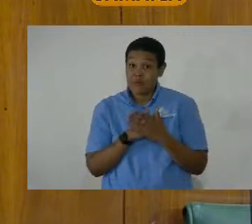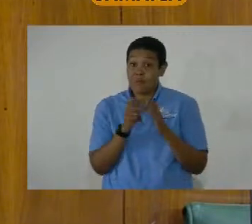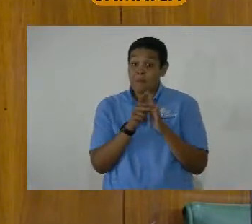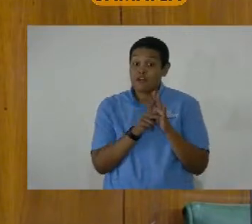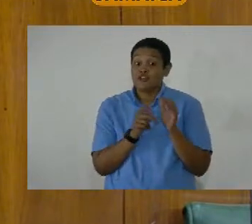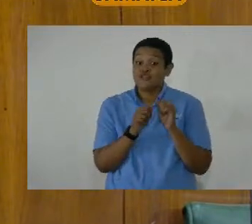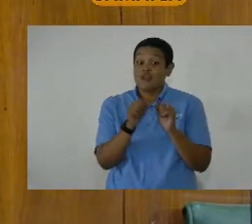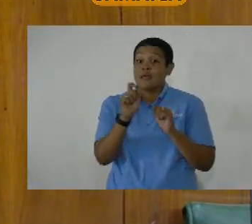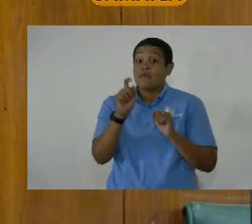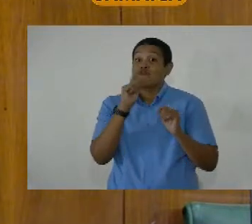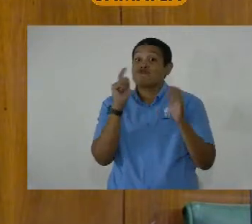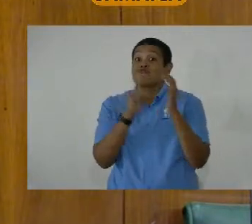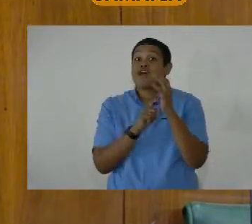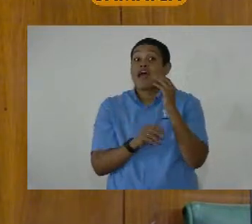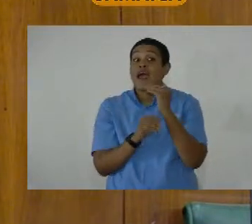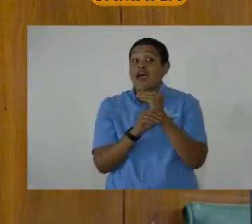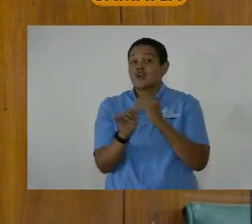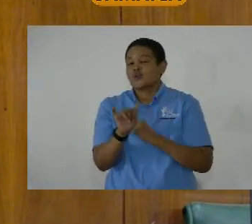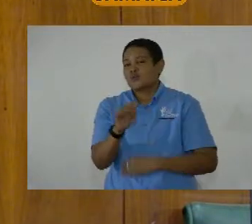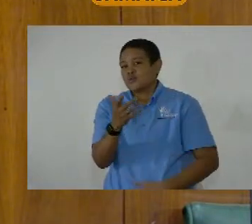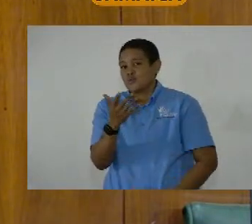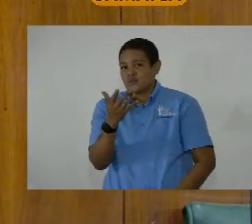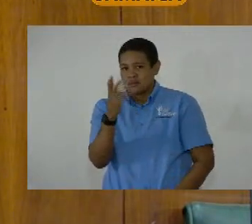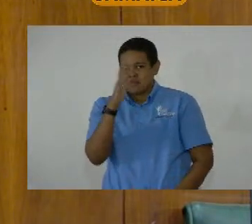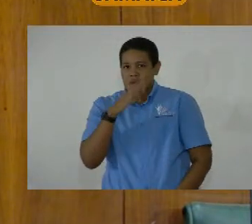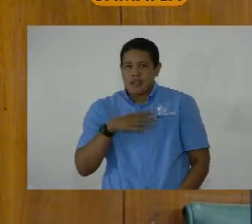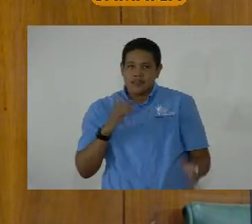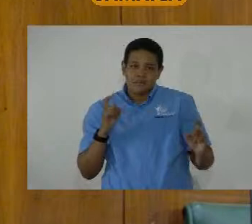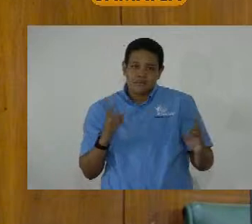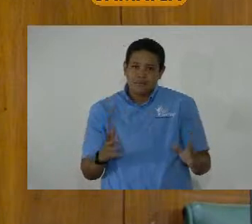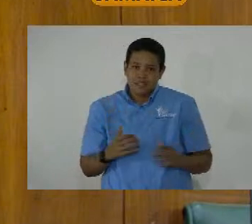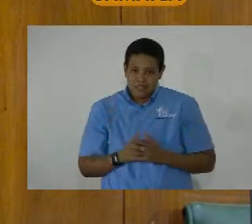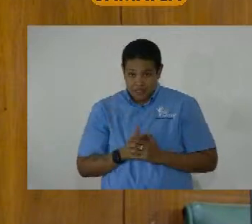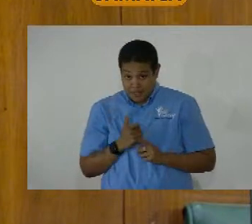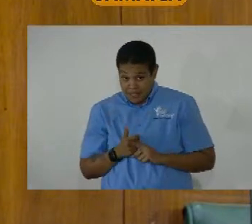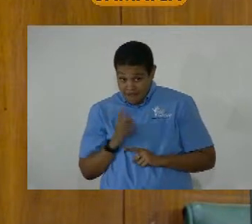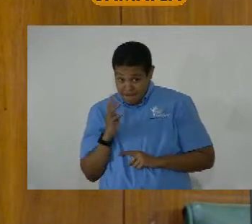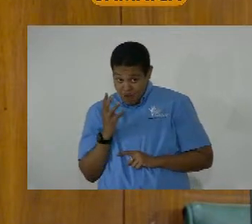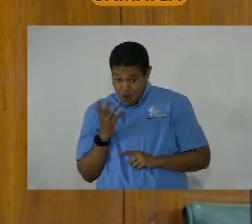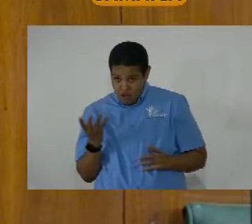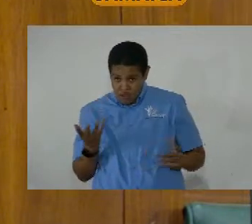must be recognized as well, Madam Speaker. And 4thly,